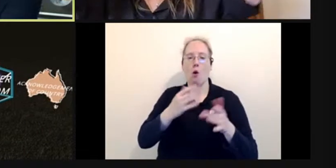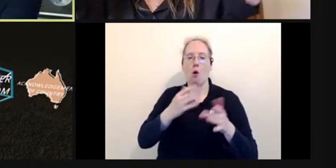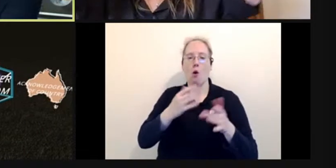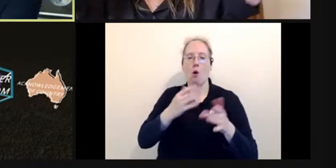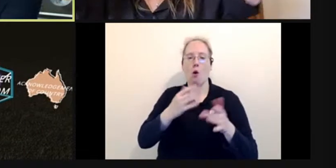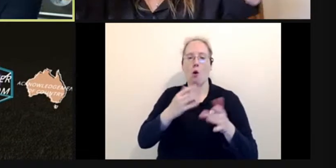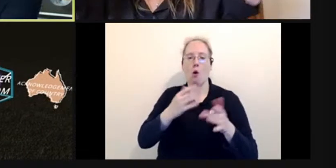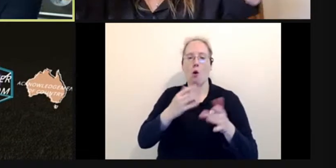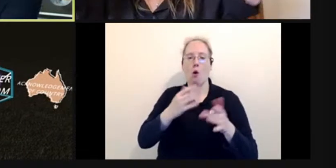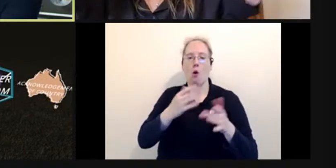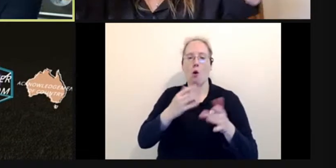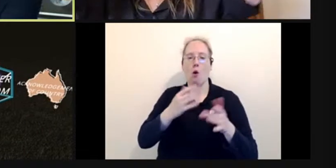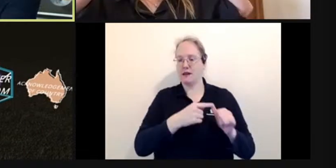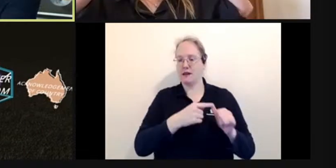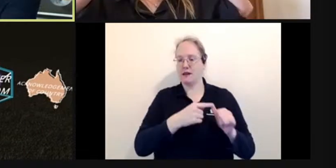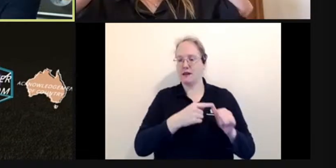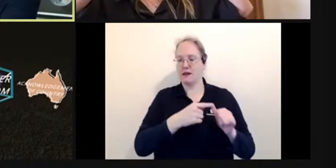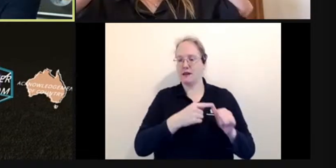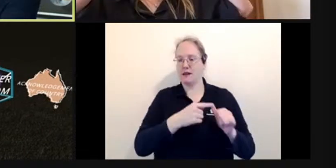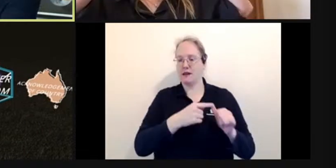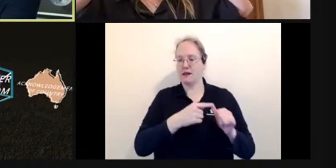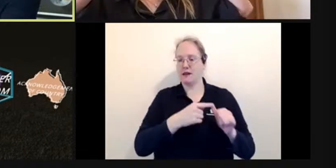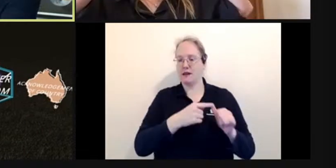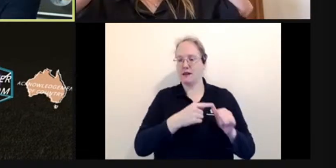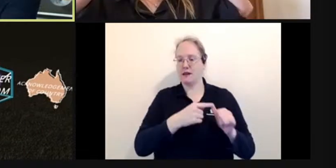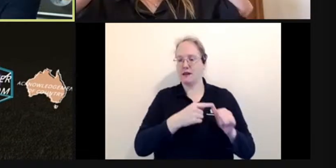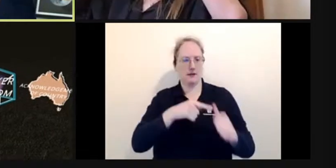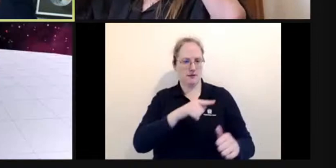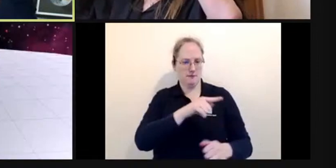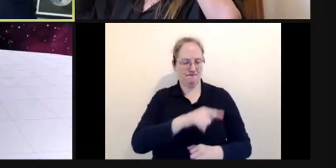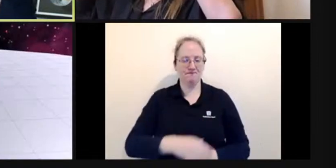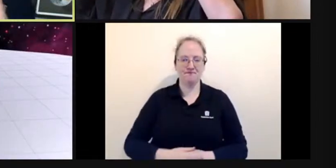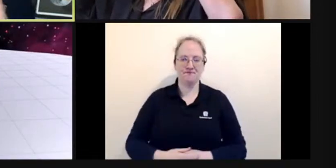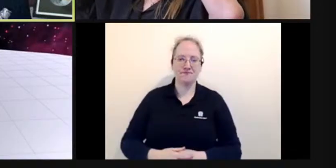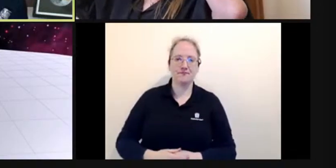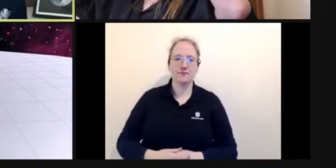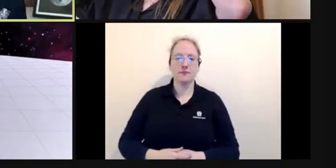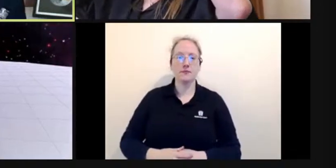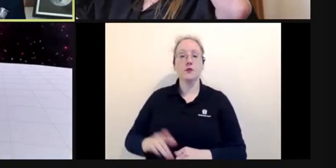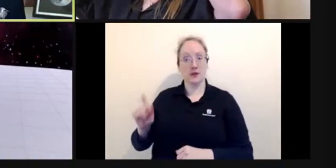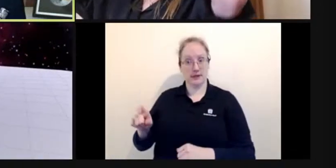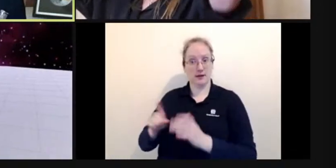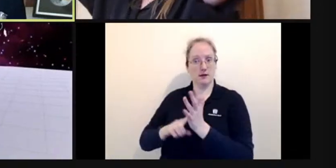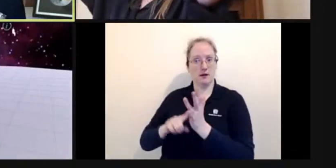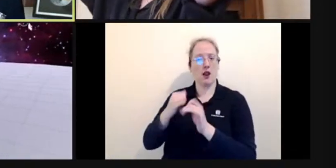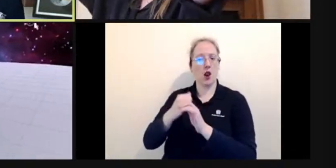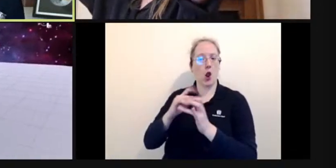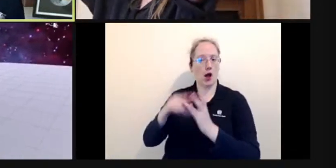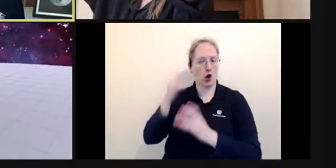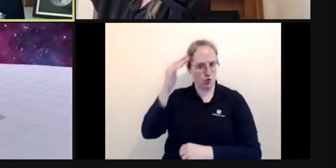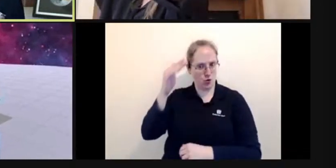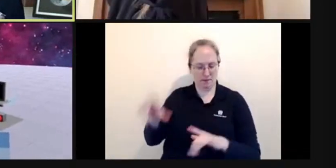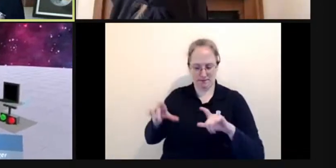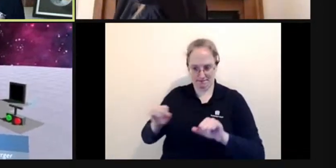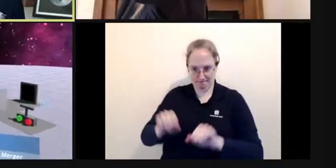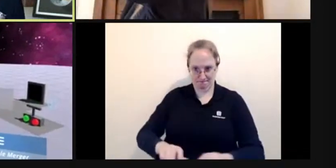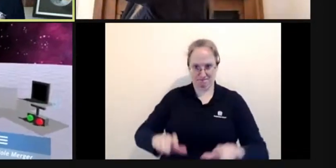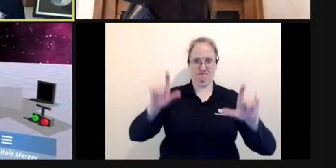don't get a chance to in the last few minutes. So if you click LIGO and you go to a very special room, this is a gravitational